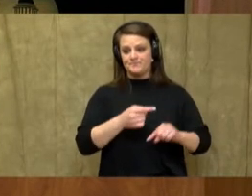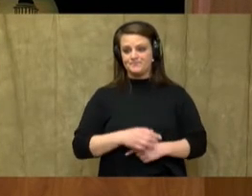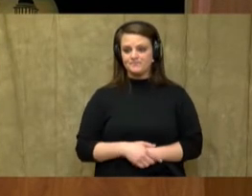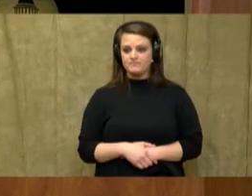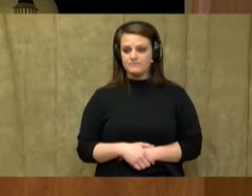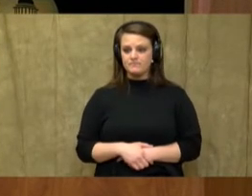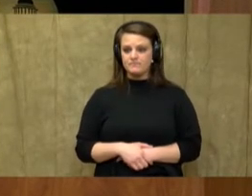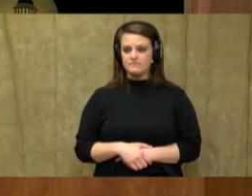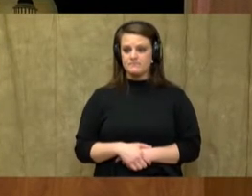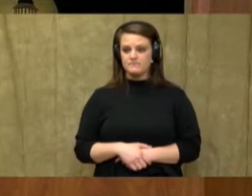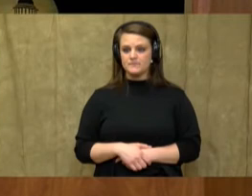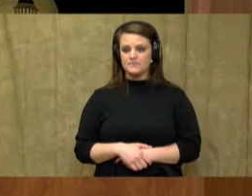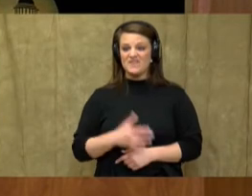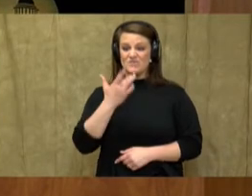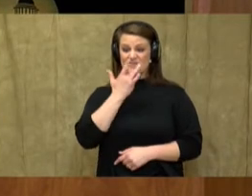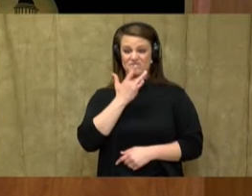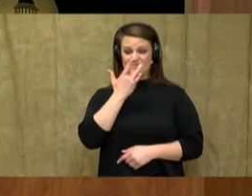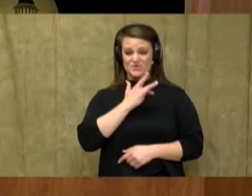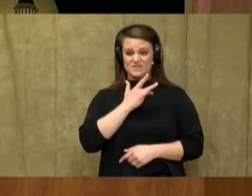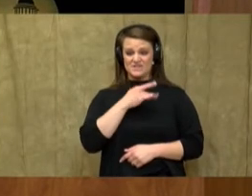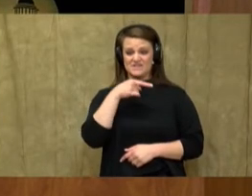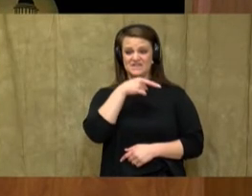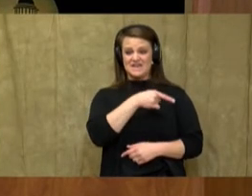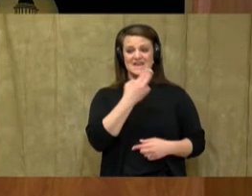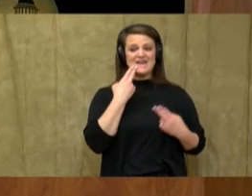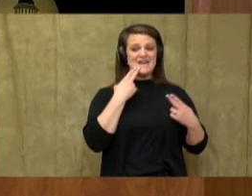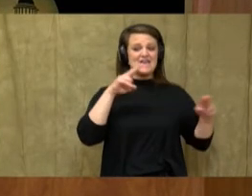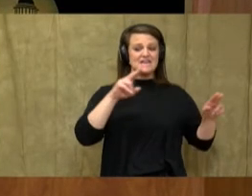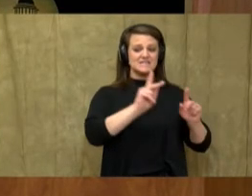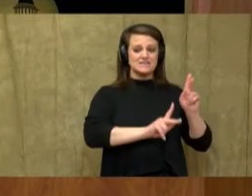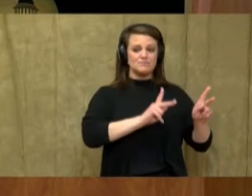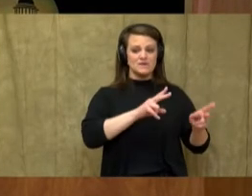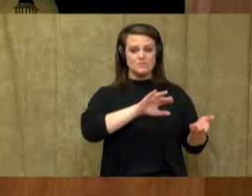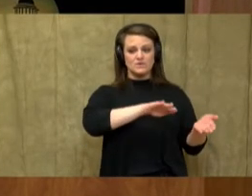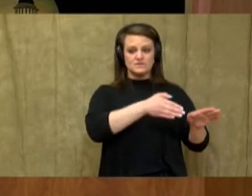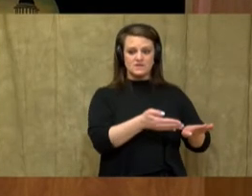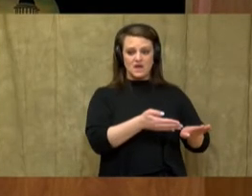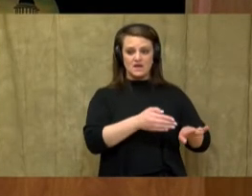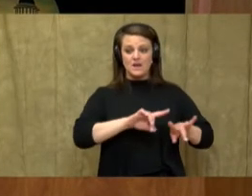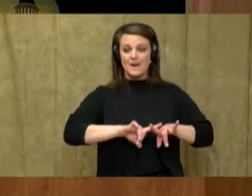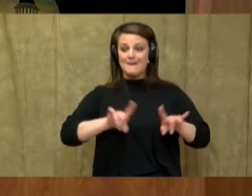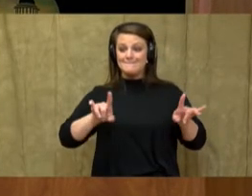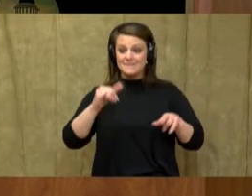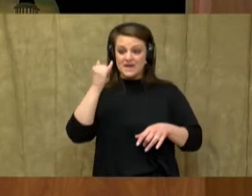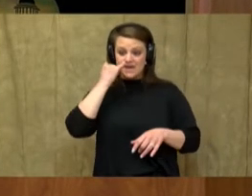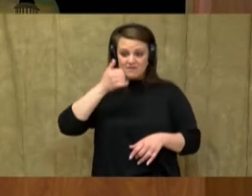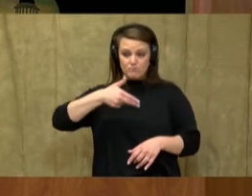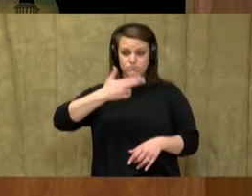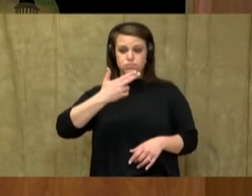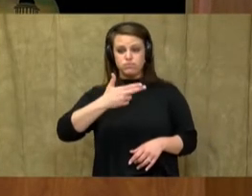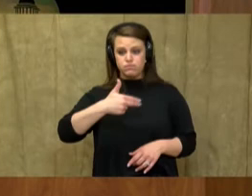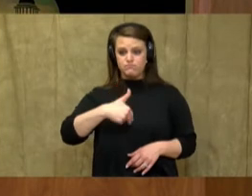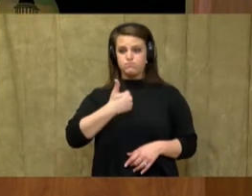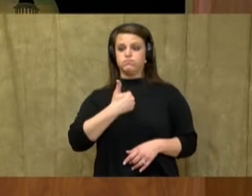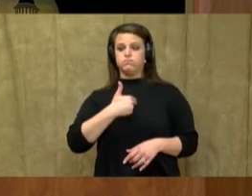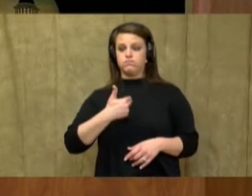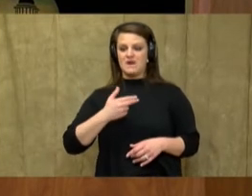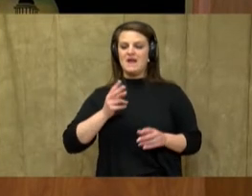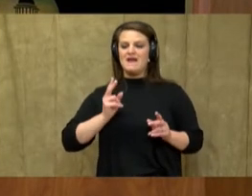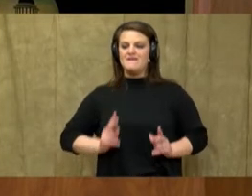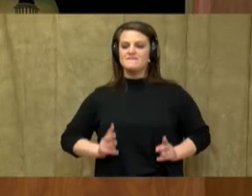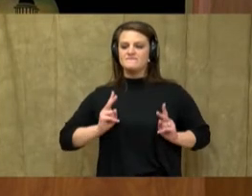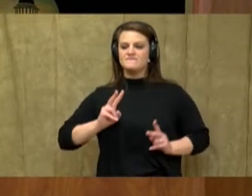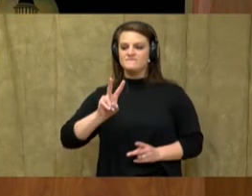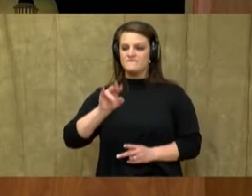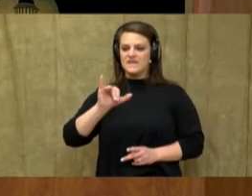was unfortunate that the innocent people were killed, but those who were shot in Boston Massacre were as much of victims of